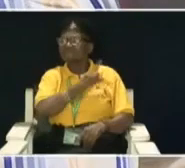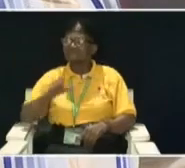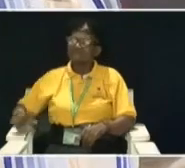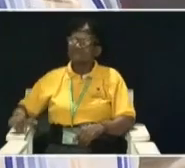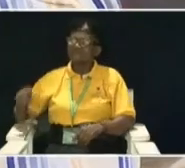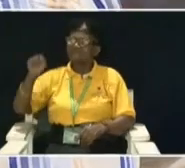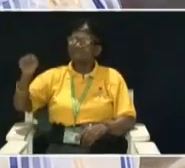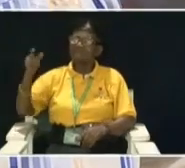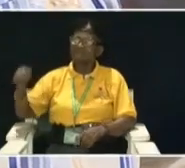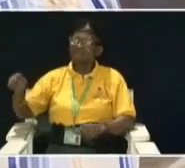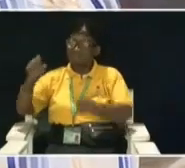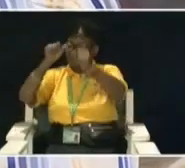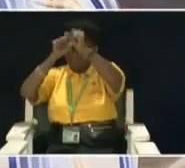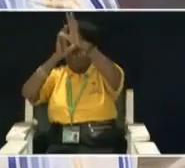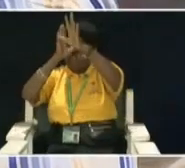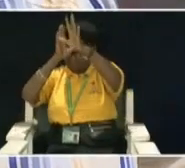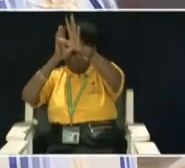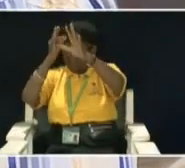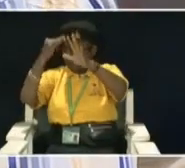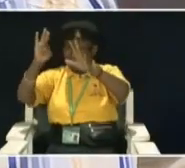the father of all fathers,